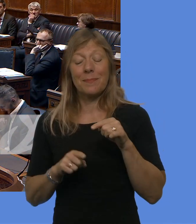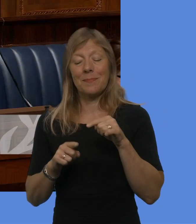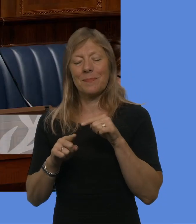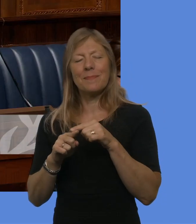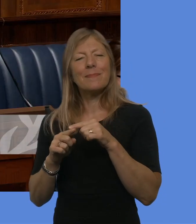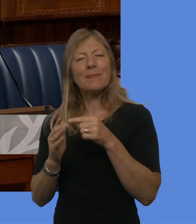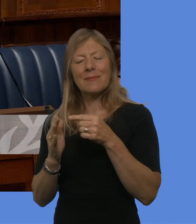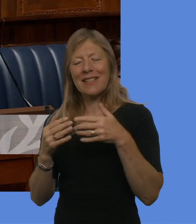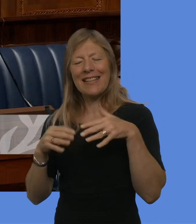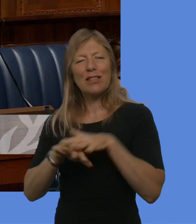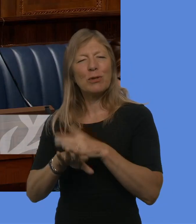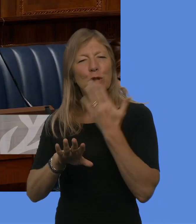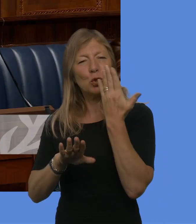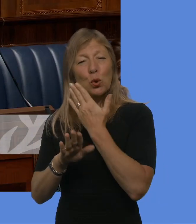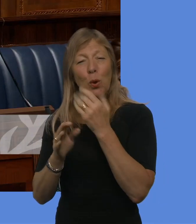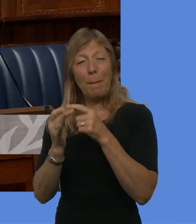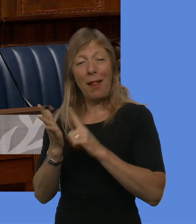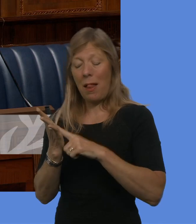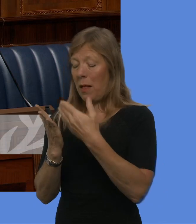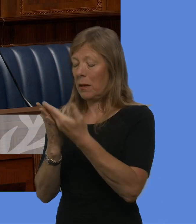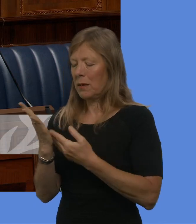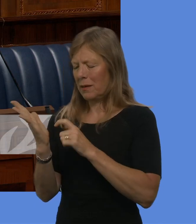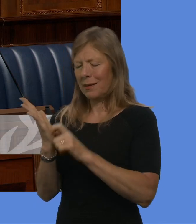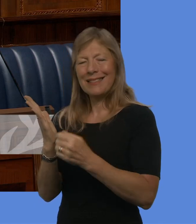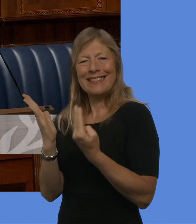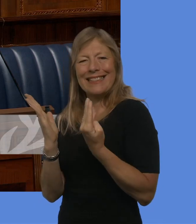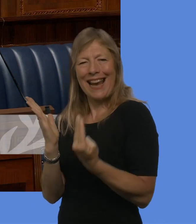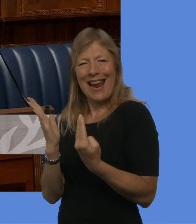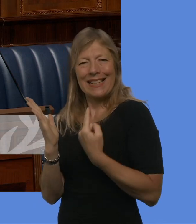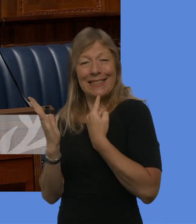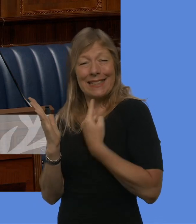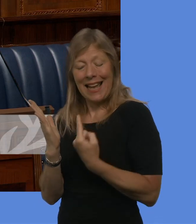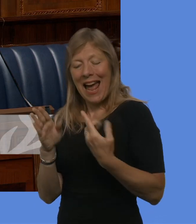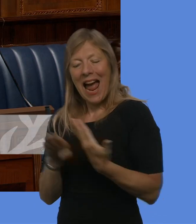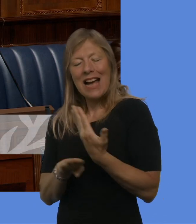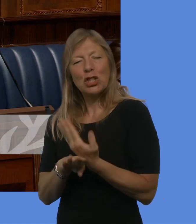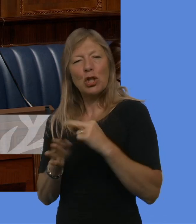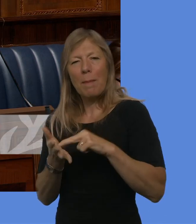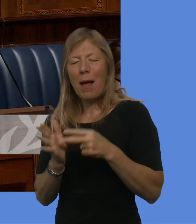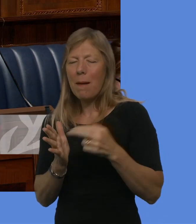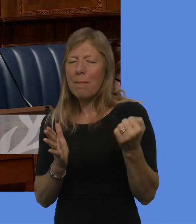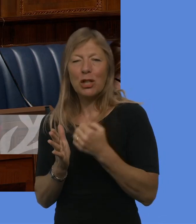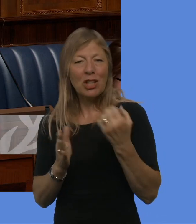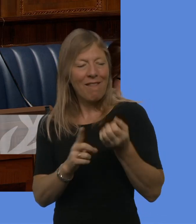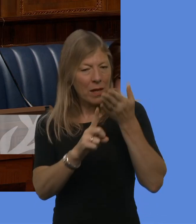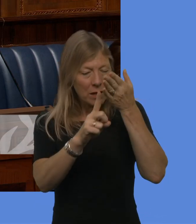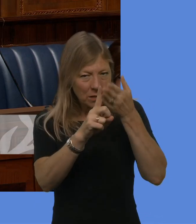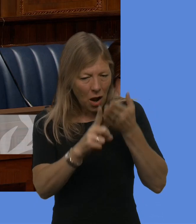Integrated Education Action Plan must include targets and measurable benchmarks. Can we get a justification as to why the